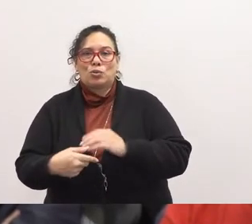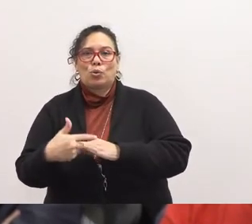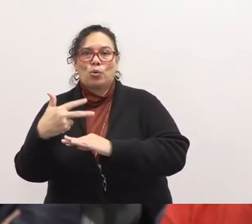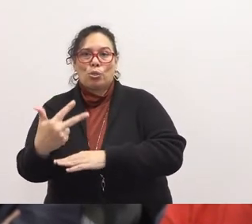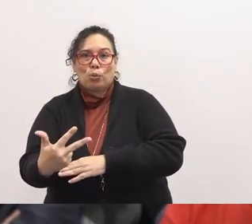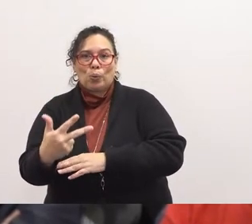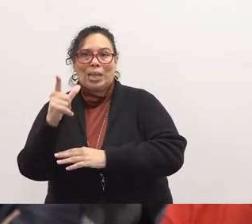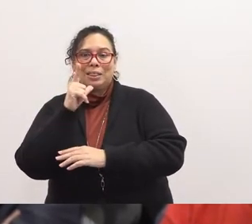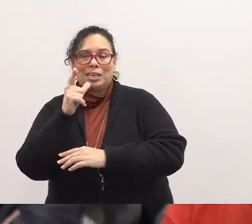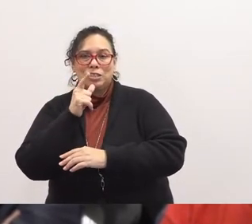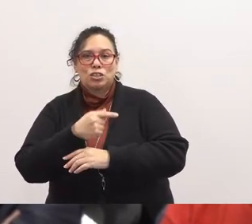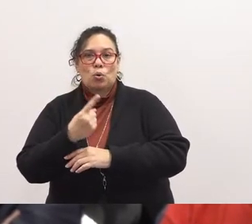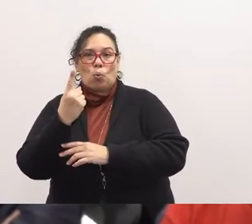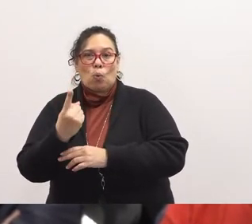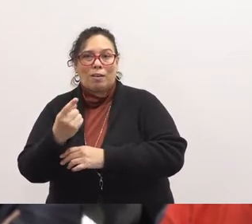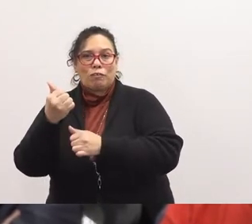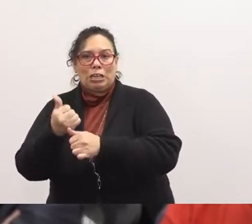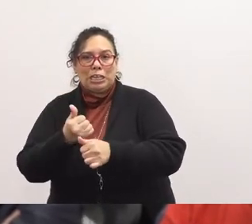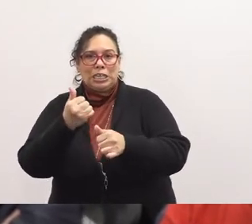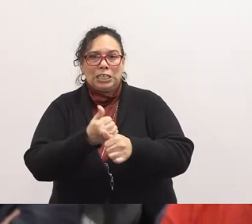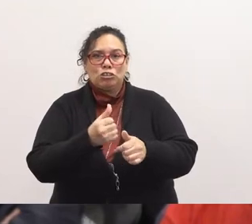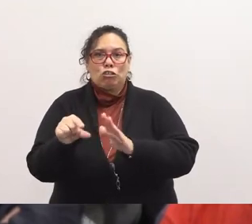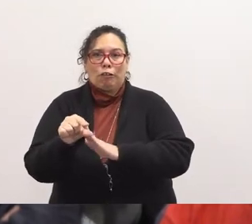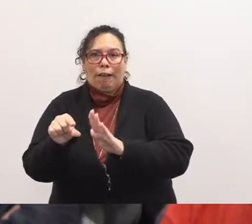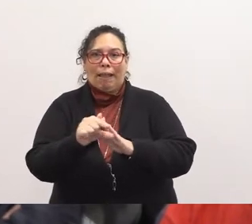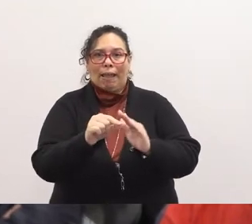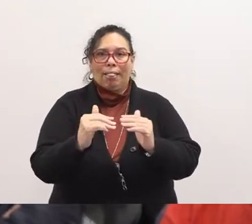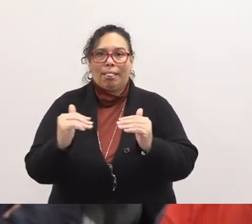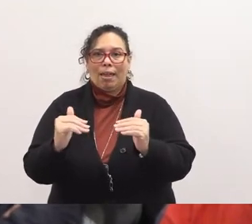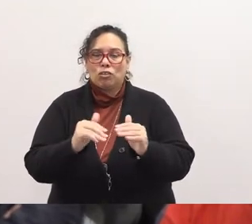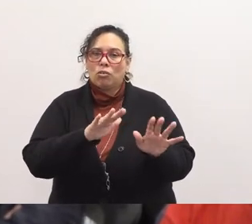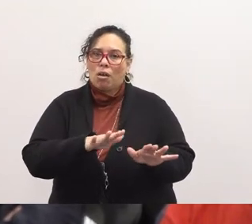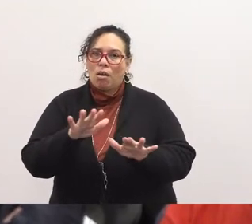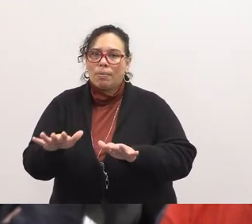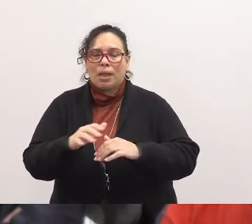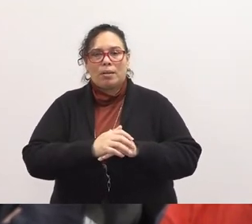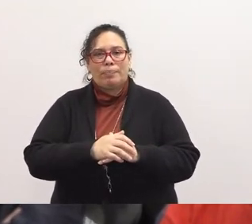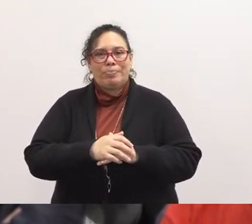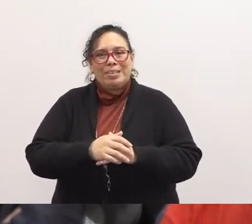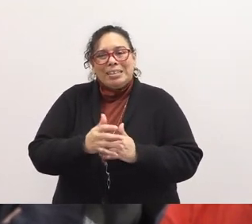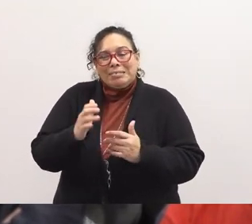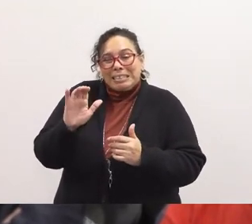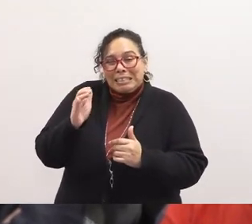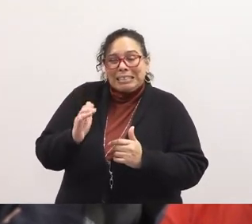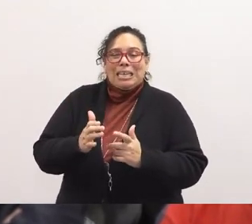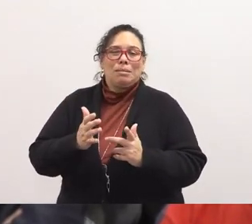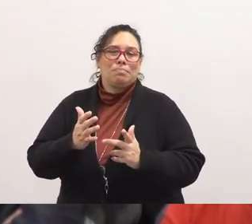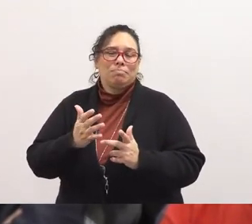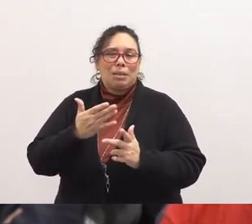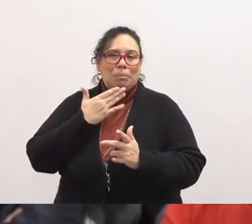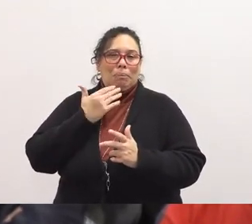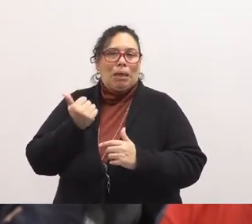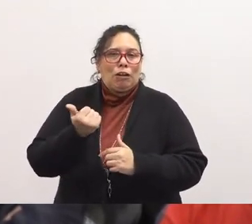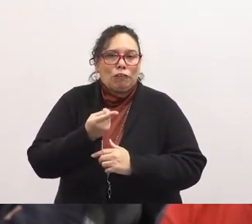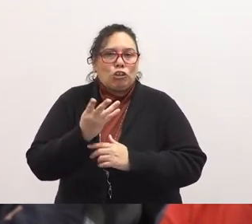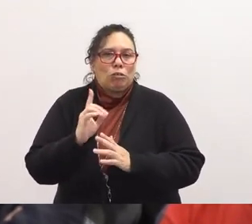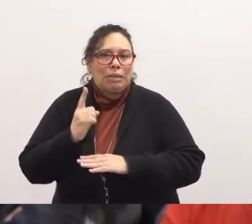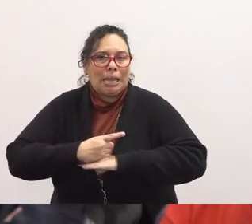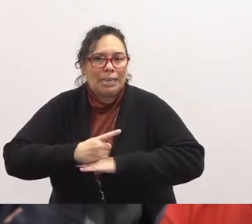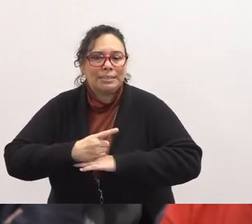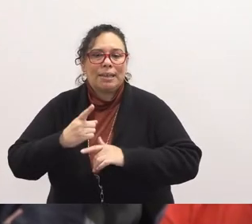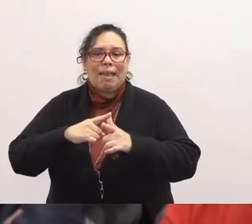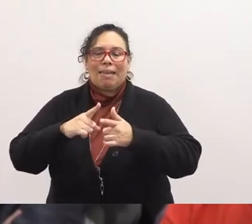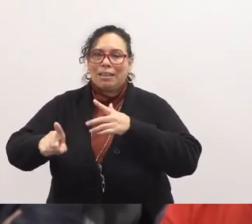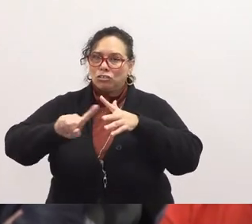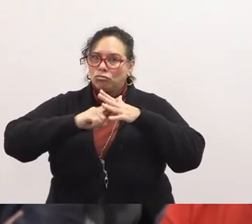each grade level, to try and calm things down. It seemed better for a few days, but the fights have ramped up again. Students do